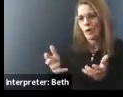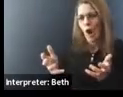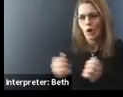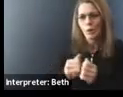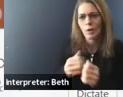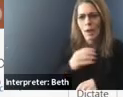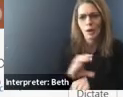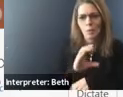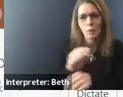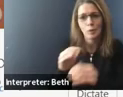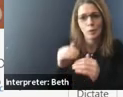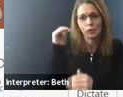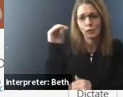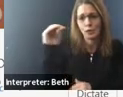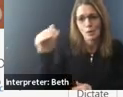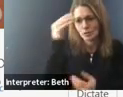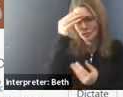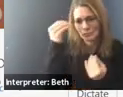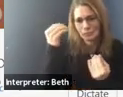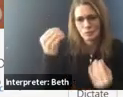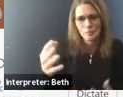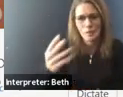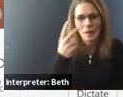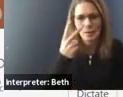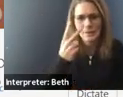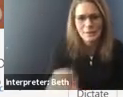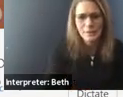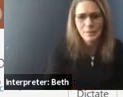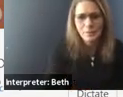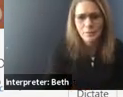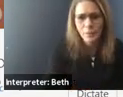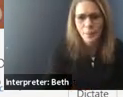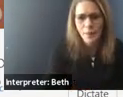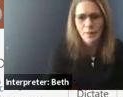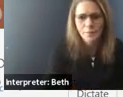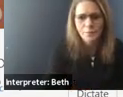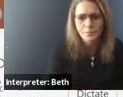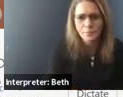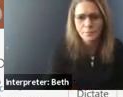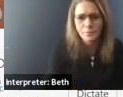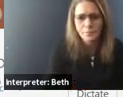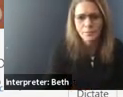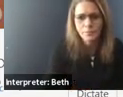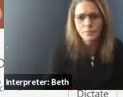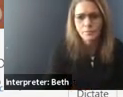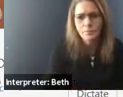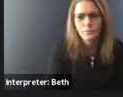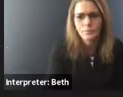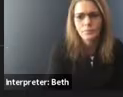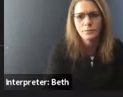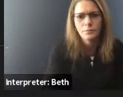So let me present that one. There we go.